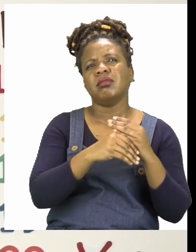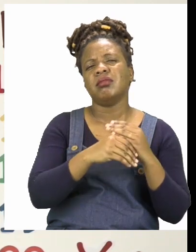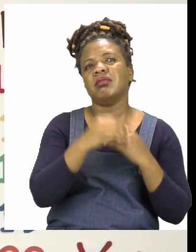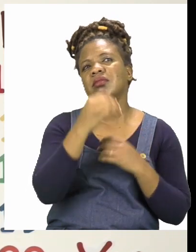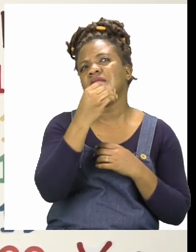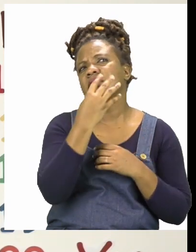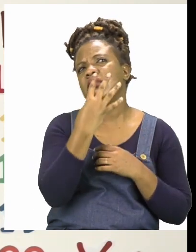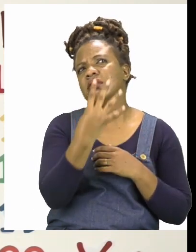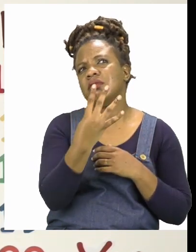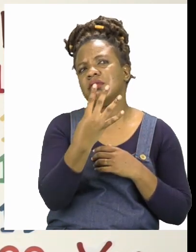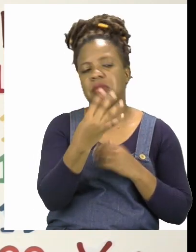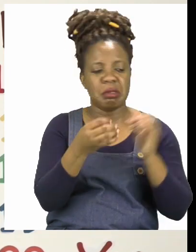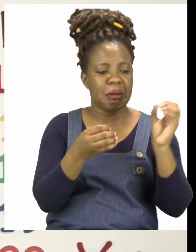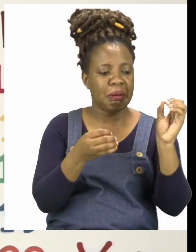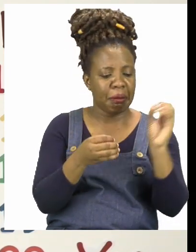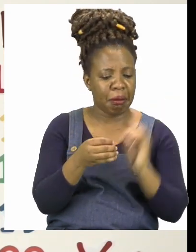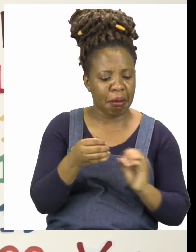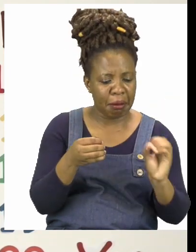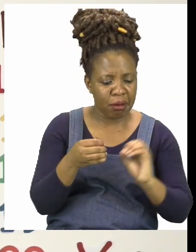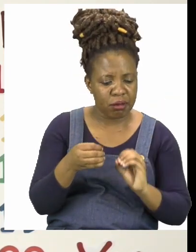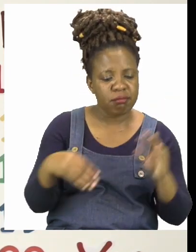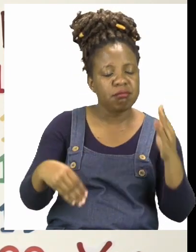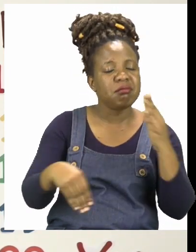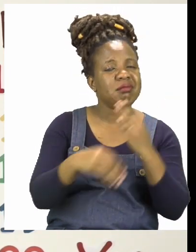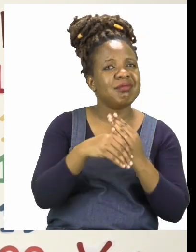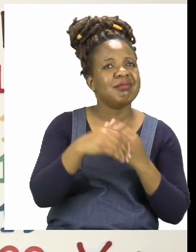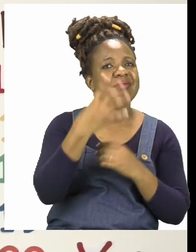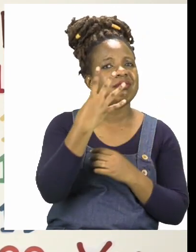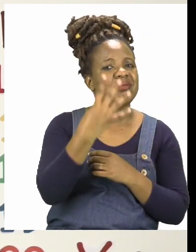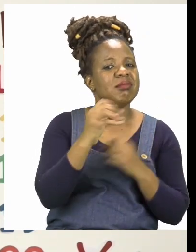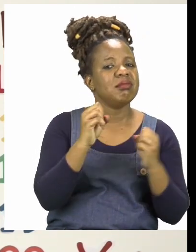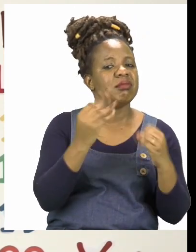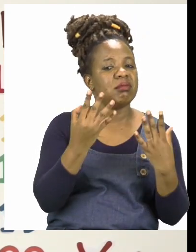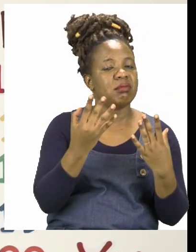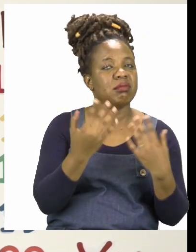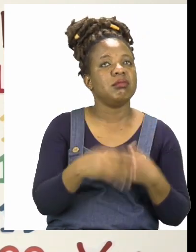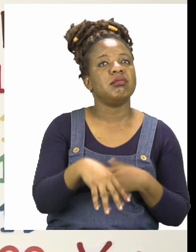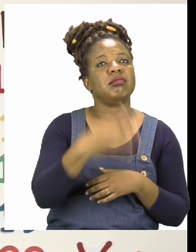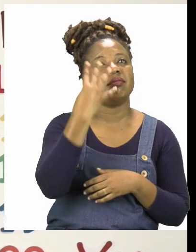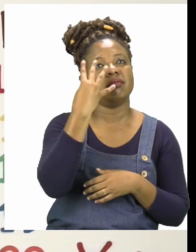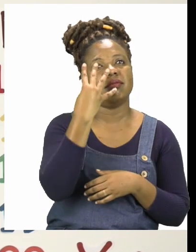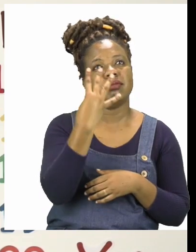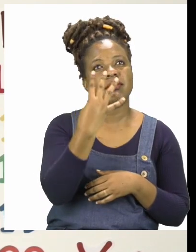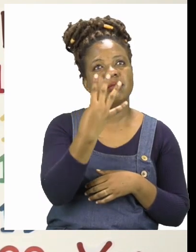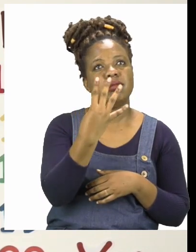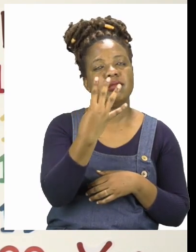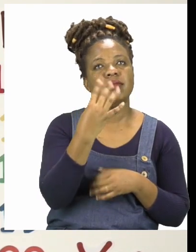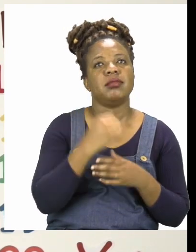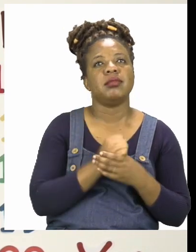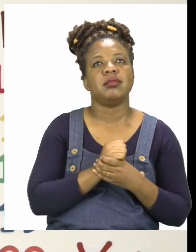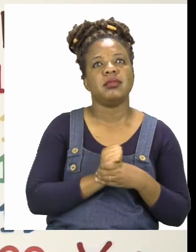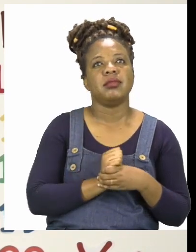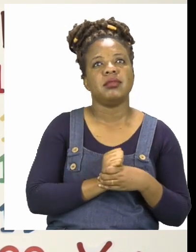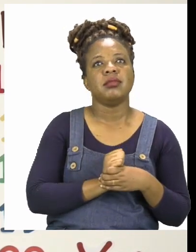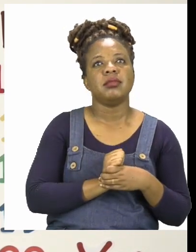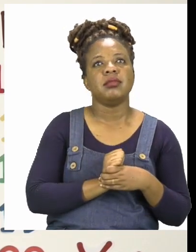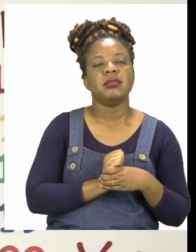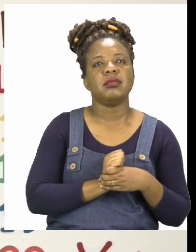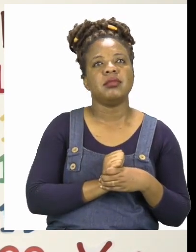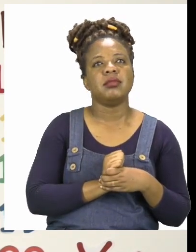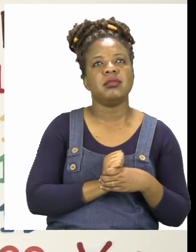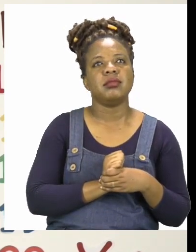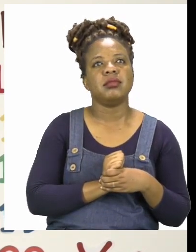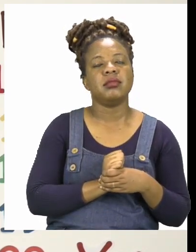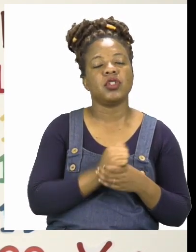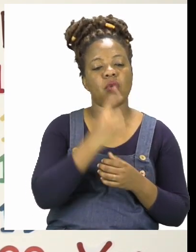have 0 and then I get 4, then my answer is 4. And then we